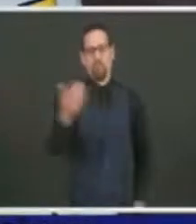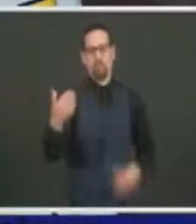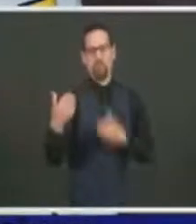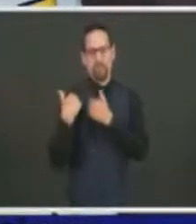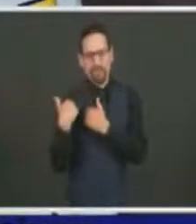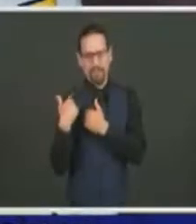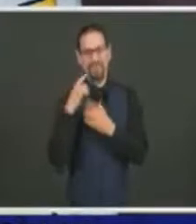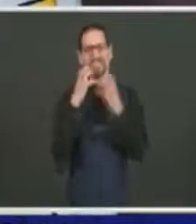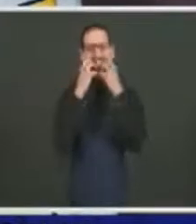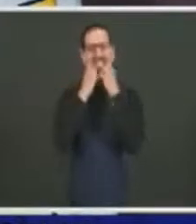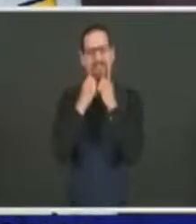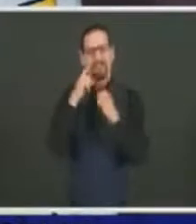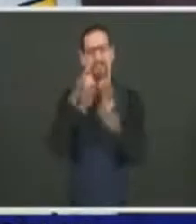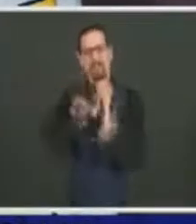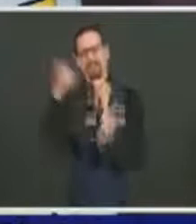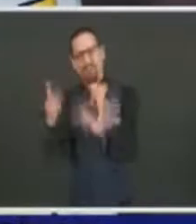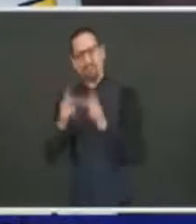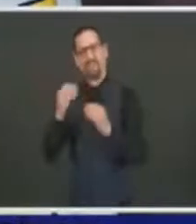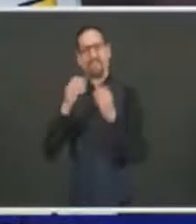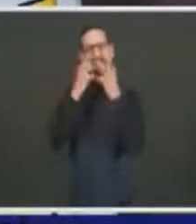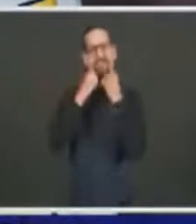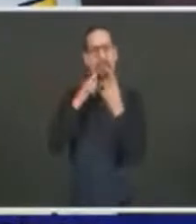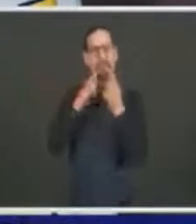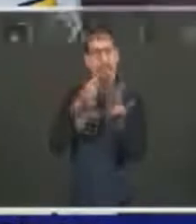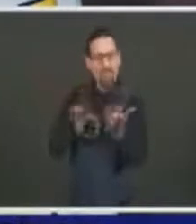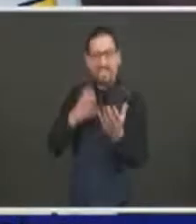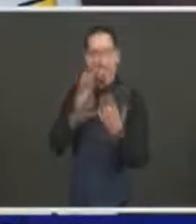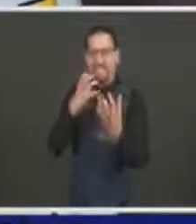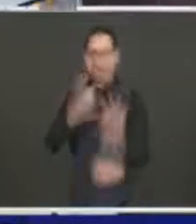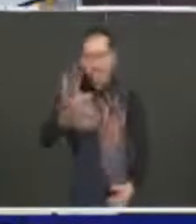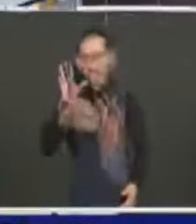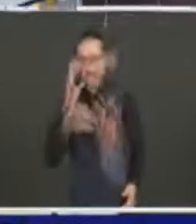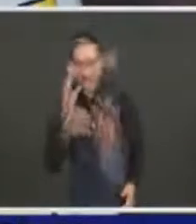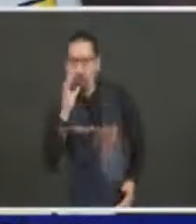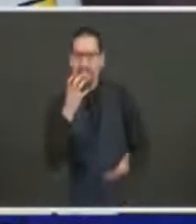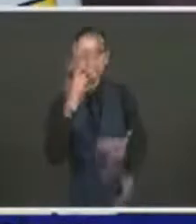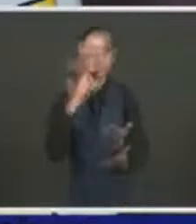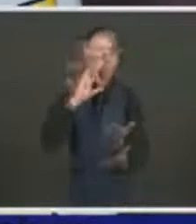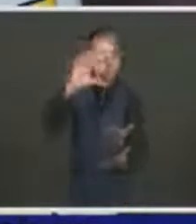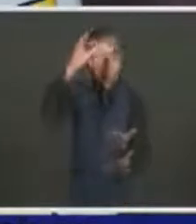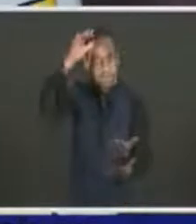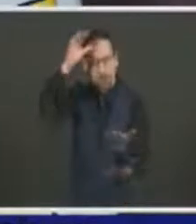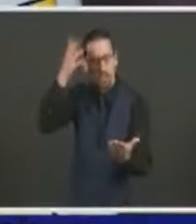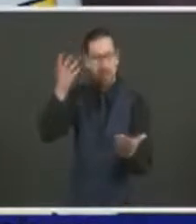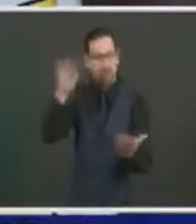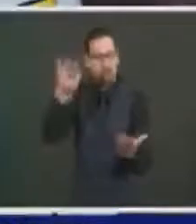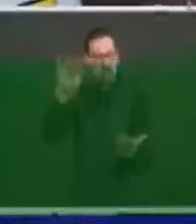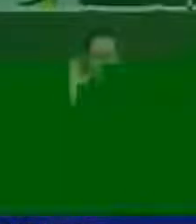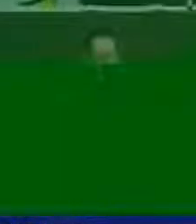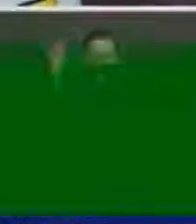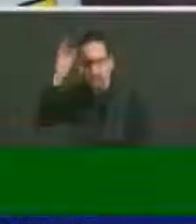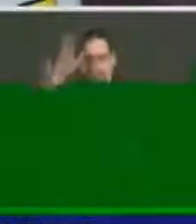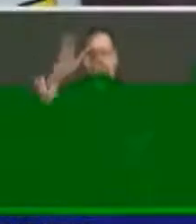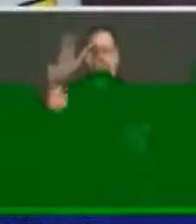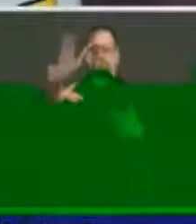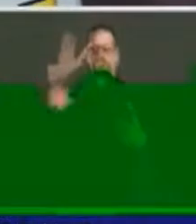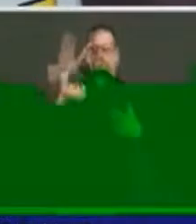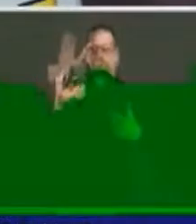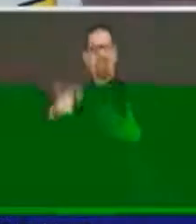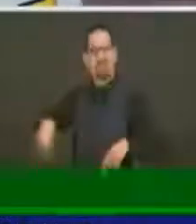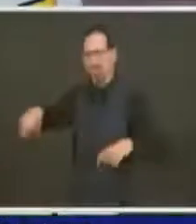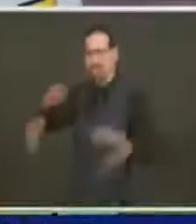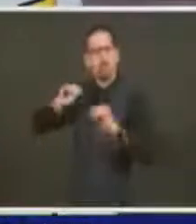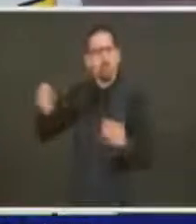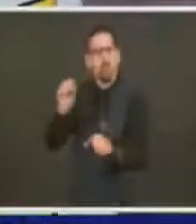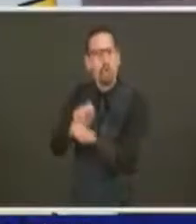your friends, your family, your mom, your dad, your grandmother. and all the folks in Rhode Island who are still out of work because of